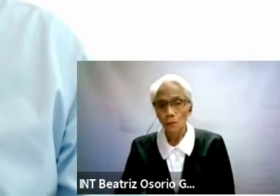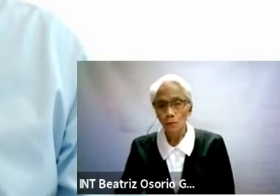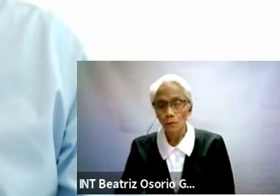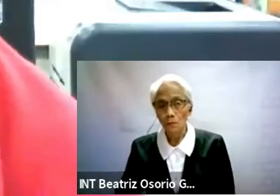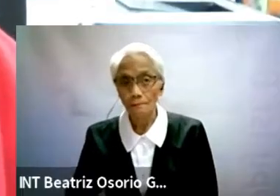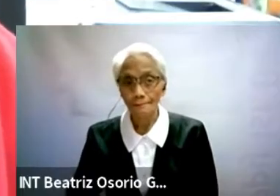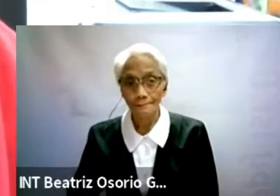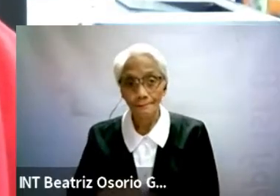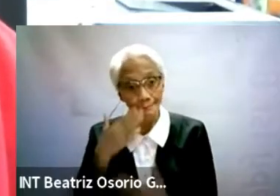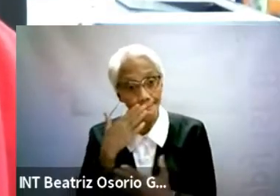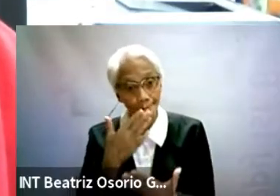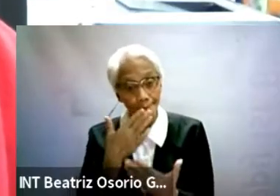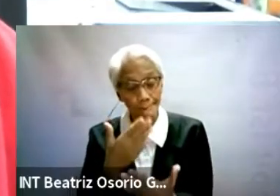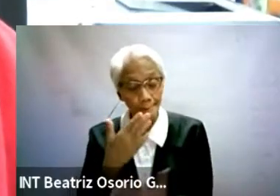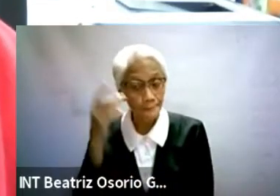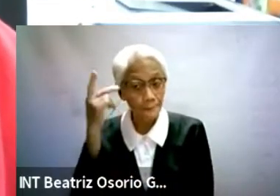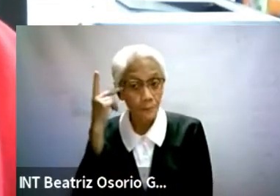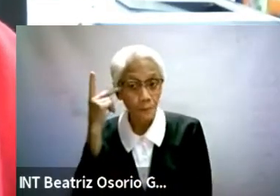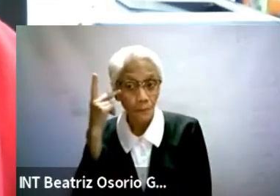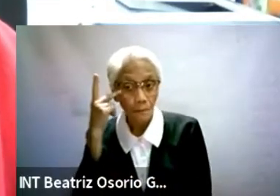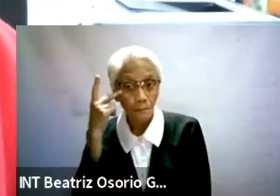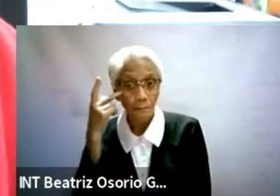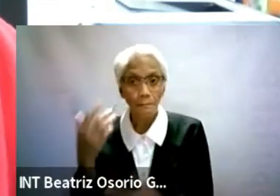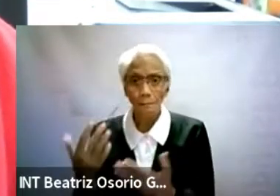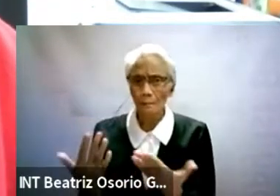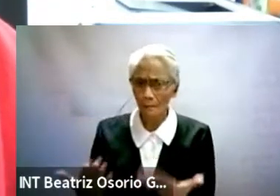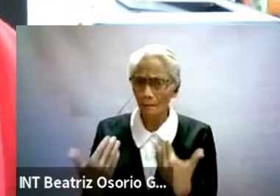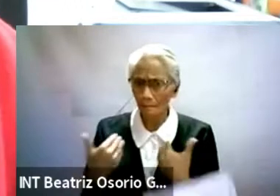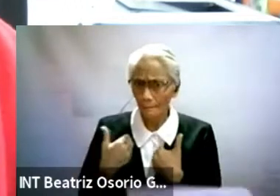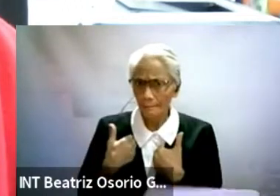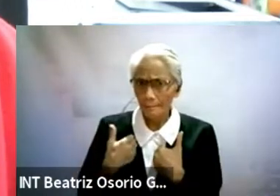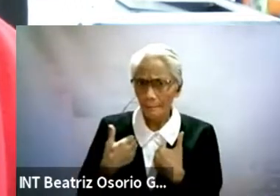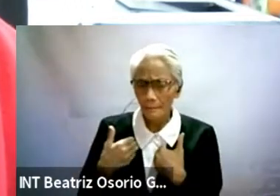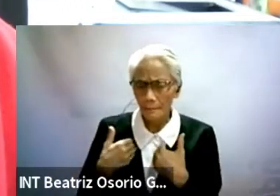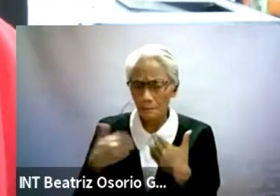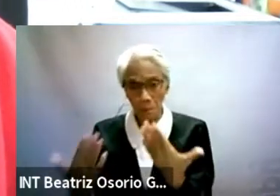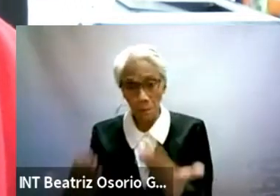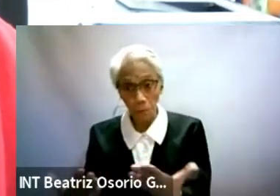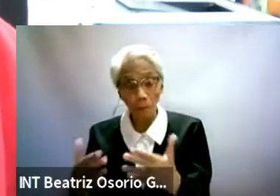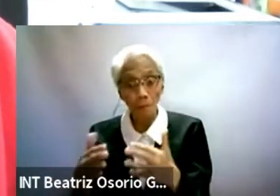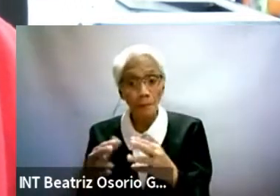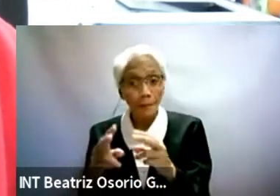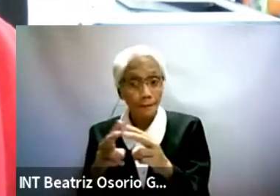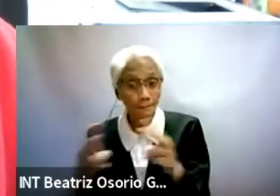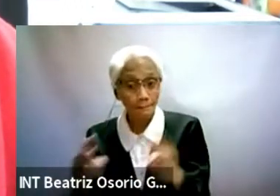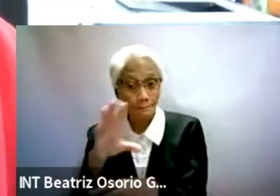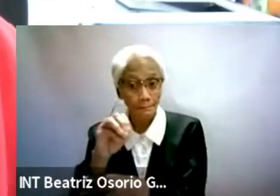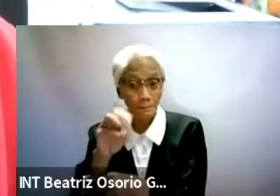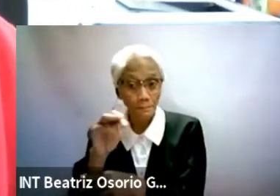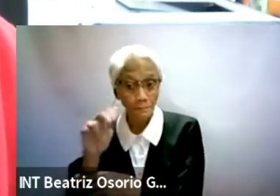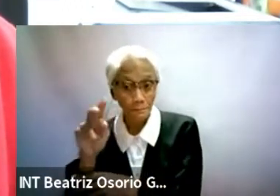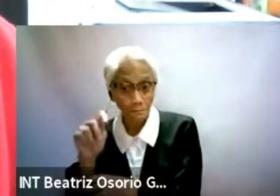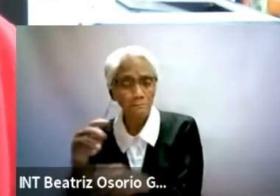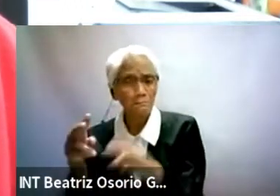Thank you, Philip. I think this general comment is very important. I think before the